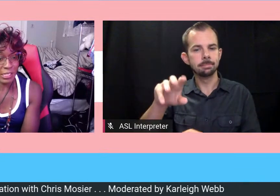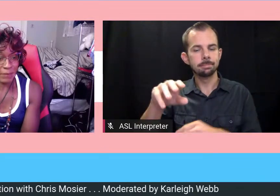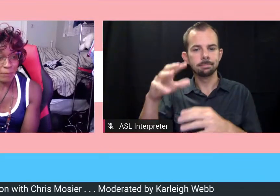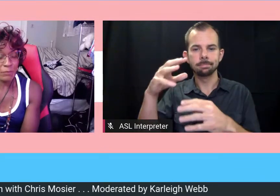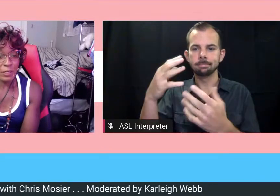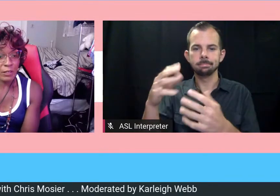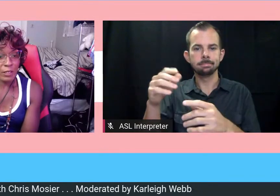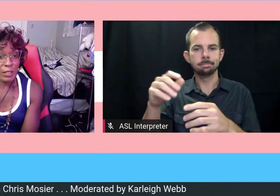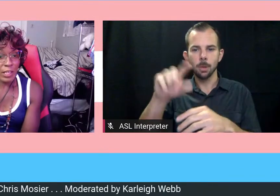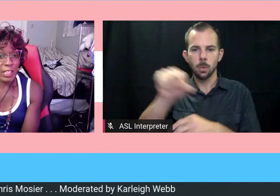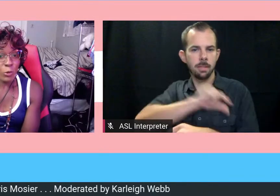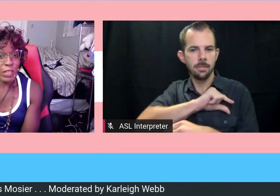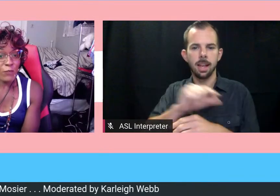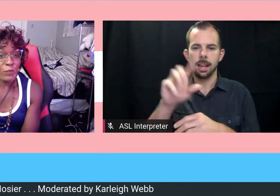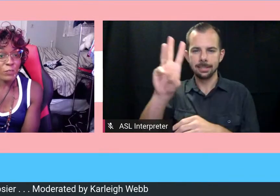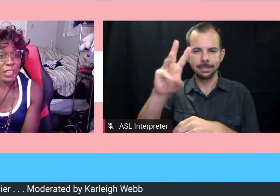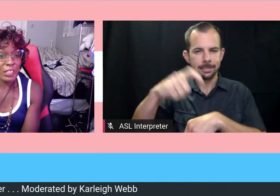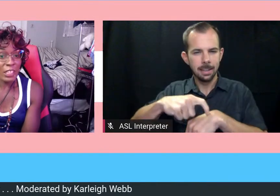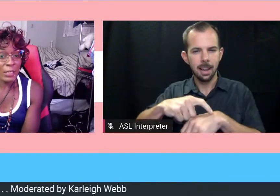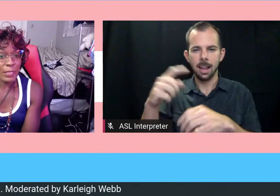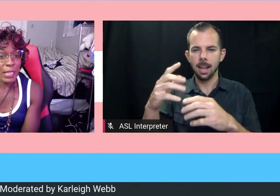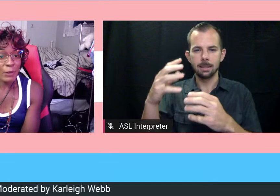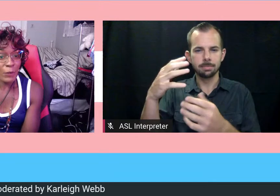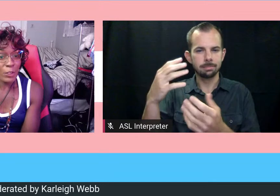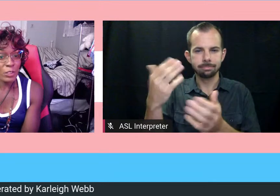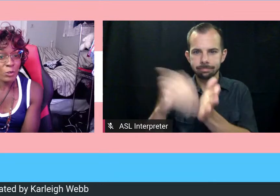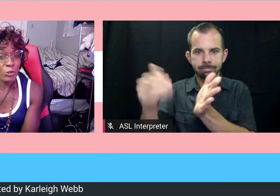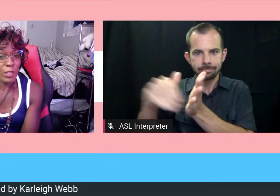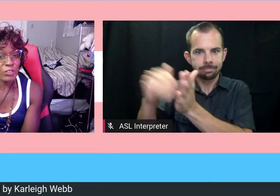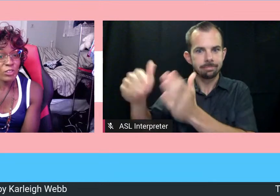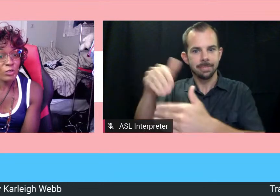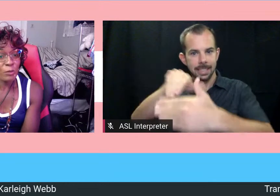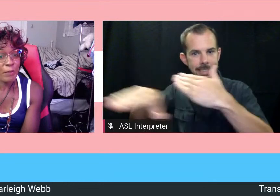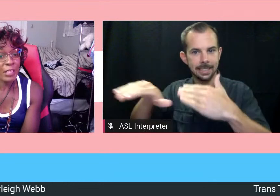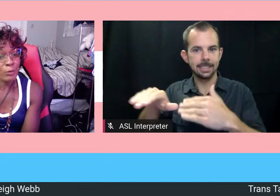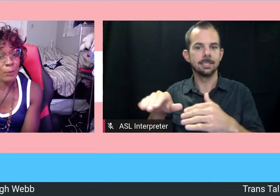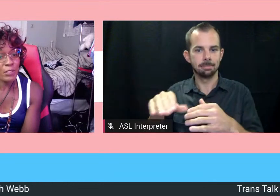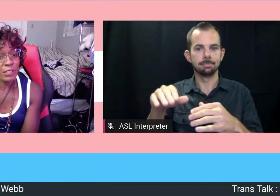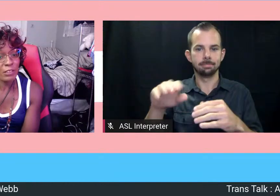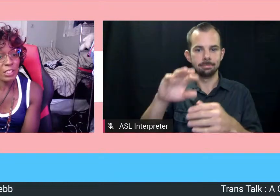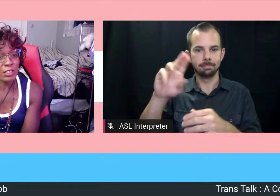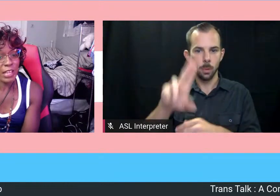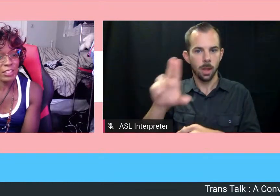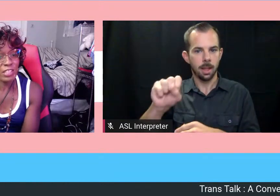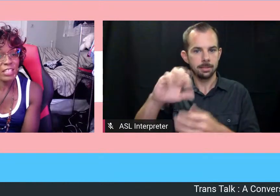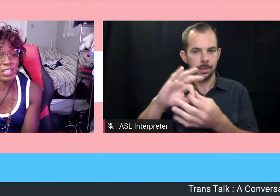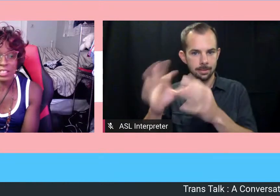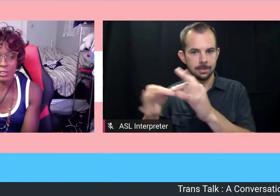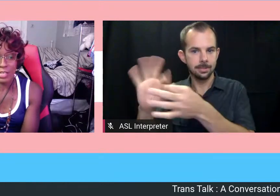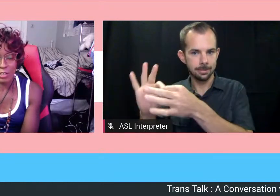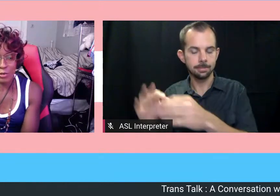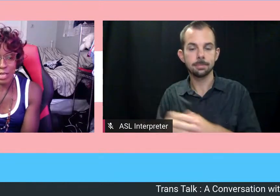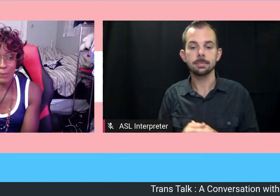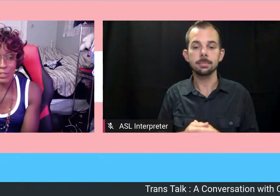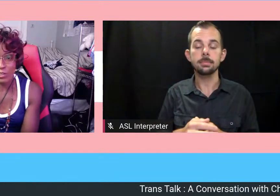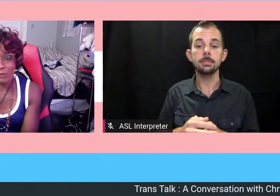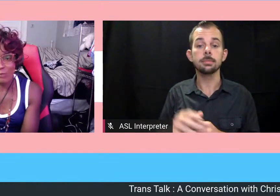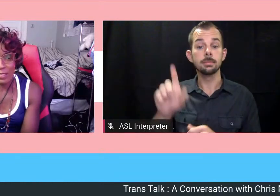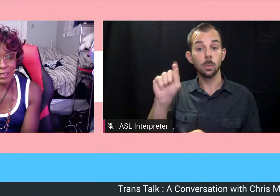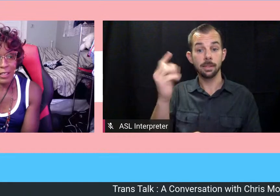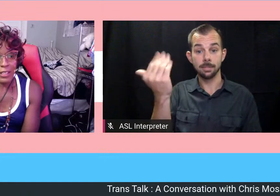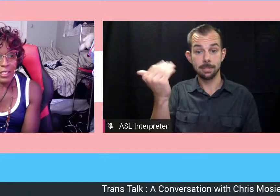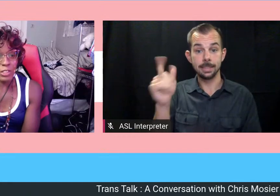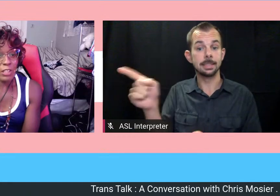national team. In 2015, he became the first known transgender man to represent the United States in international